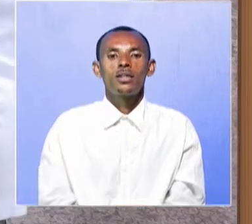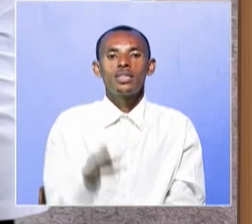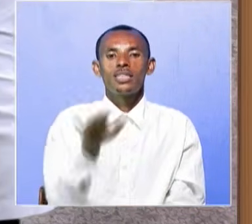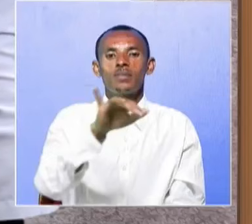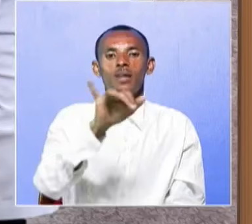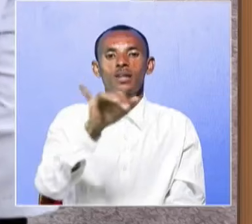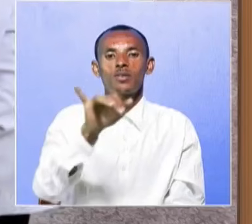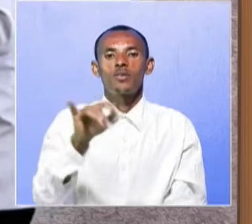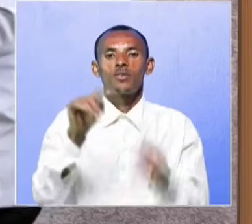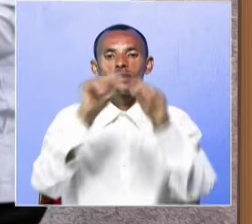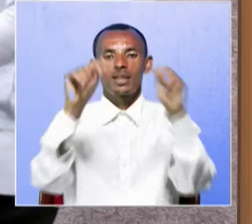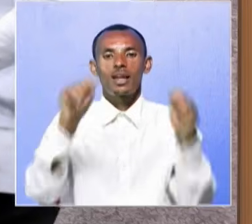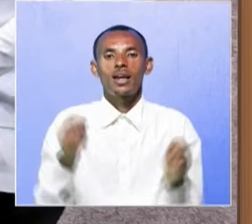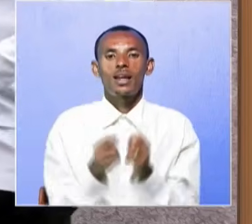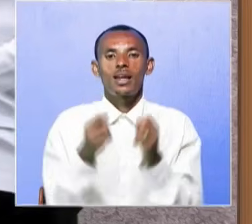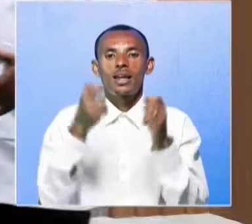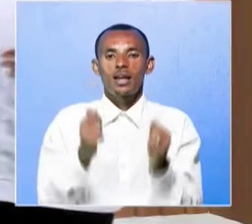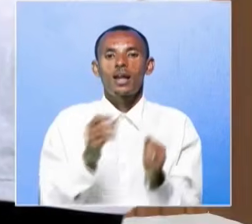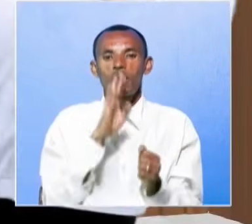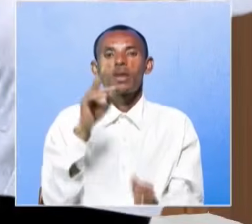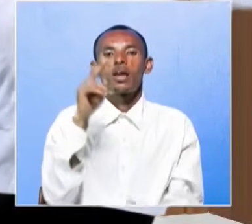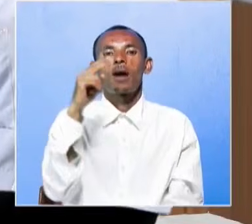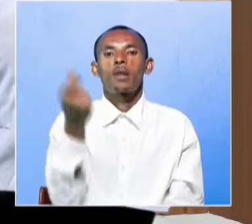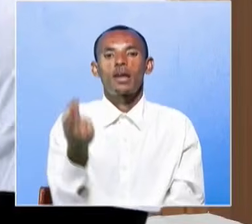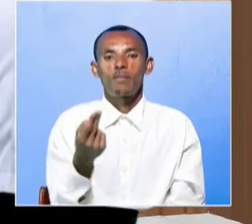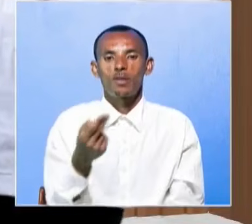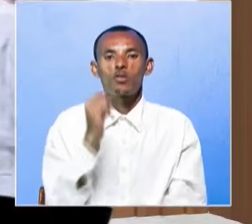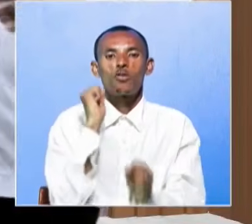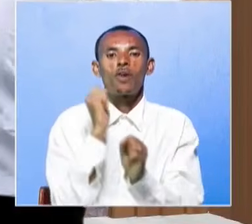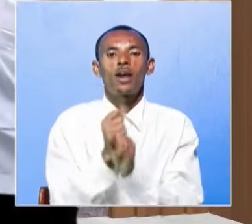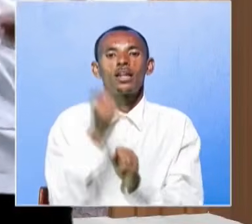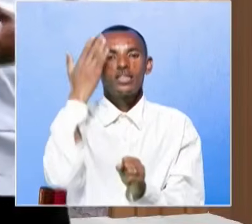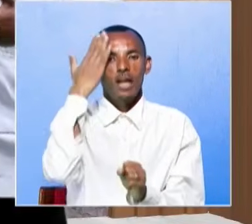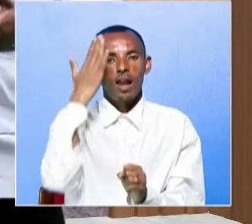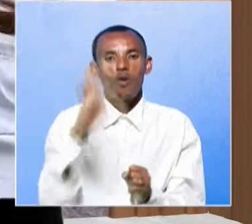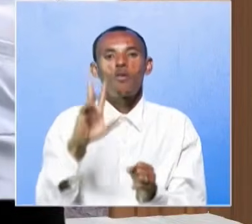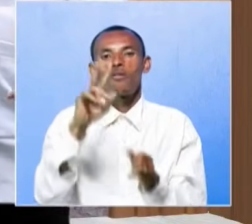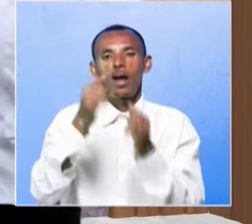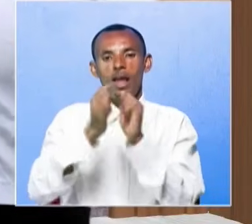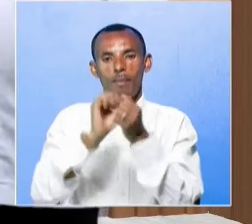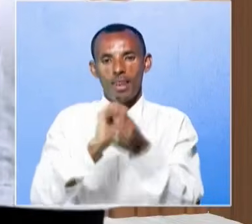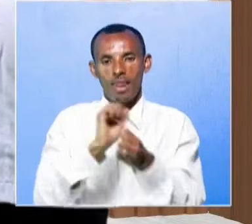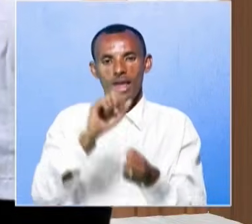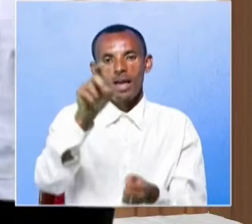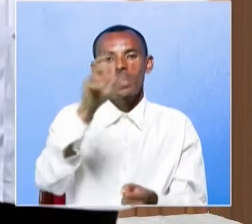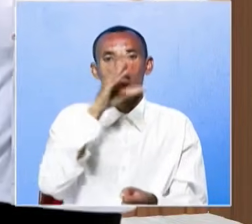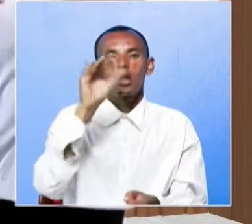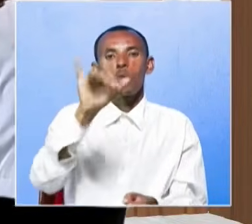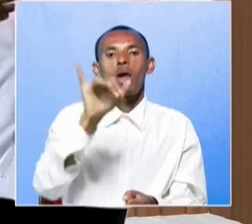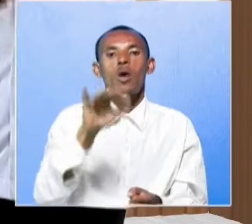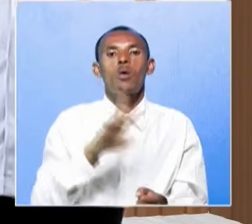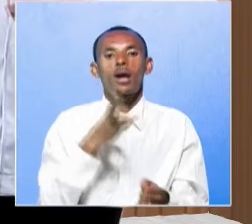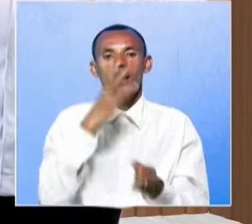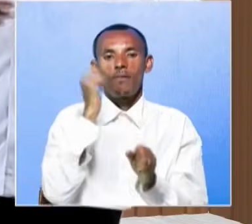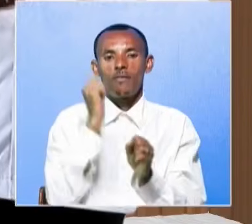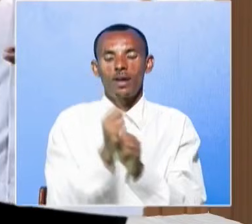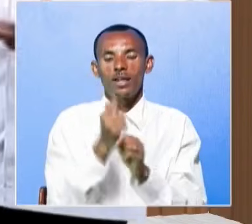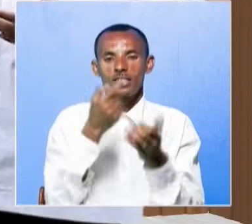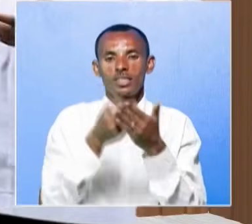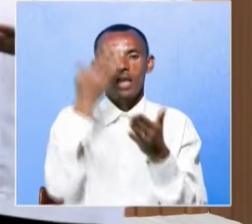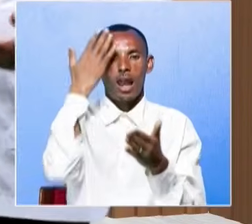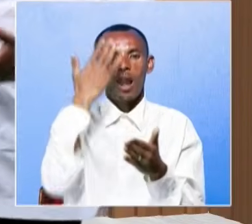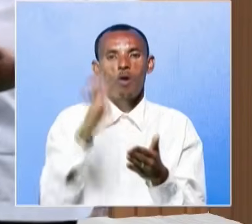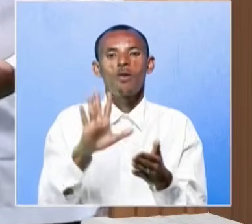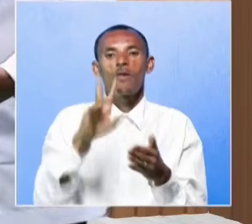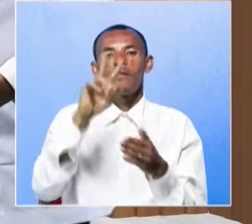similarity of triangles can be applicable to find the unknown variables x and y. So we can find those unknown